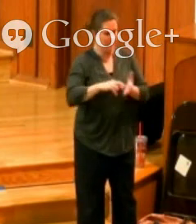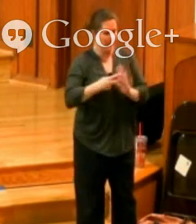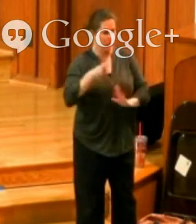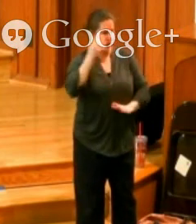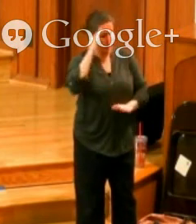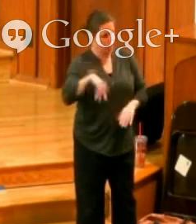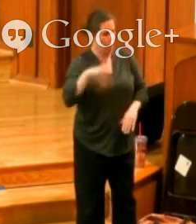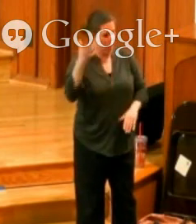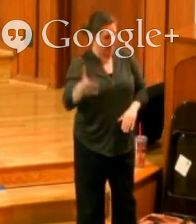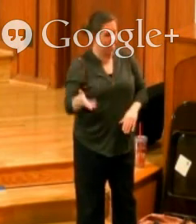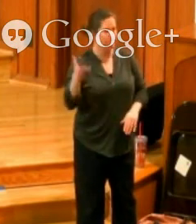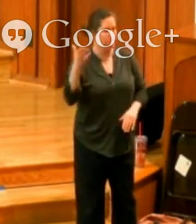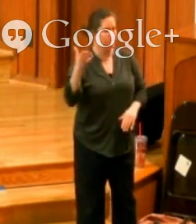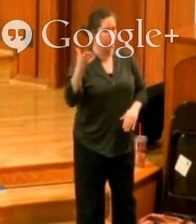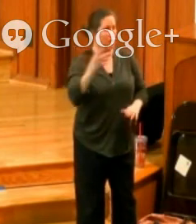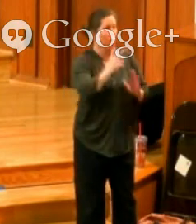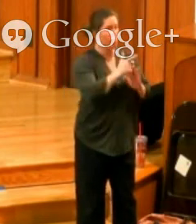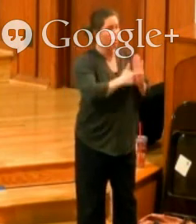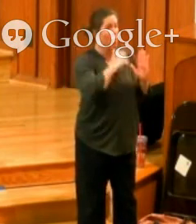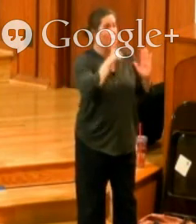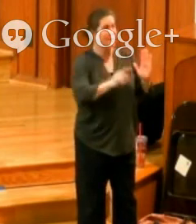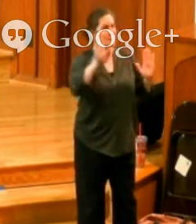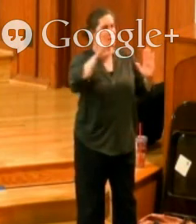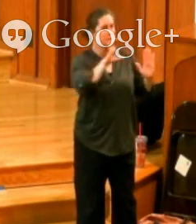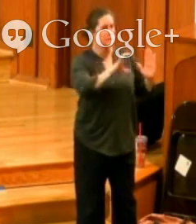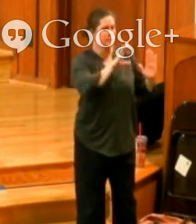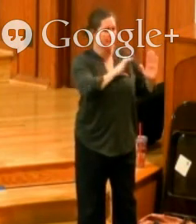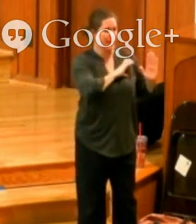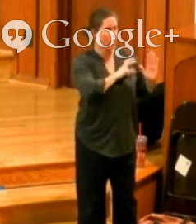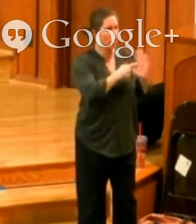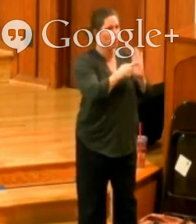is the character of God revealed.